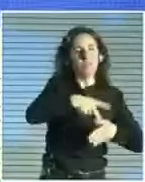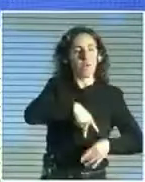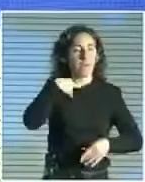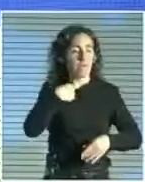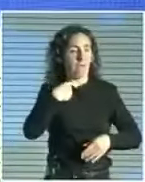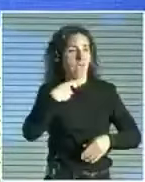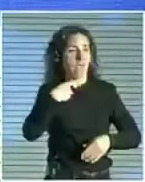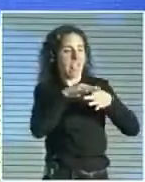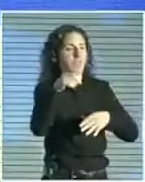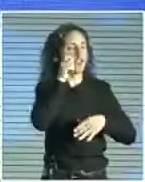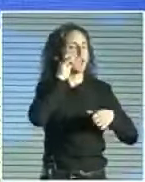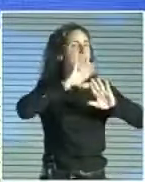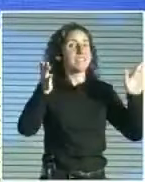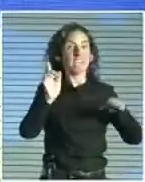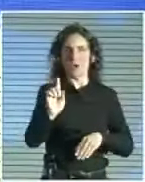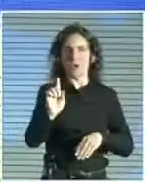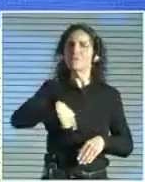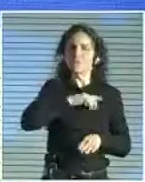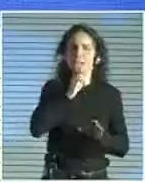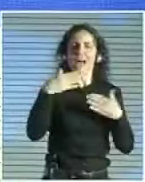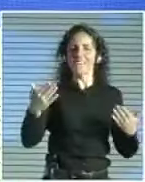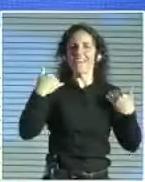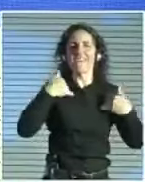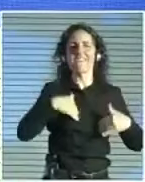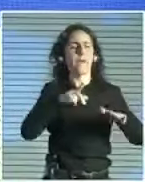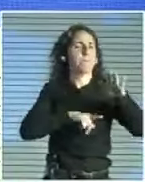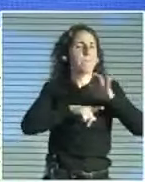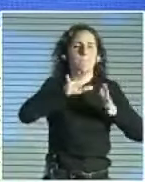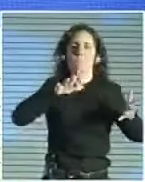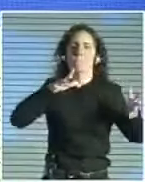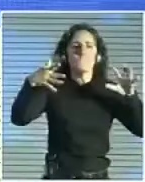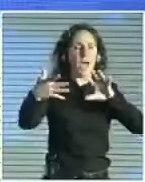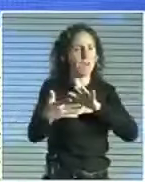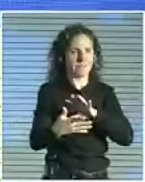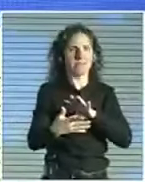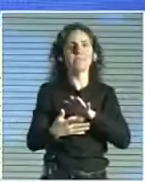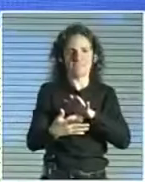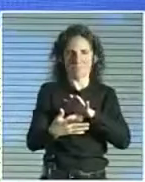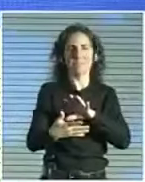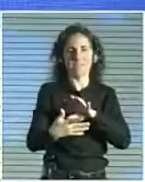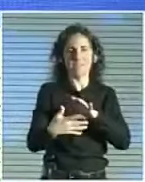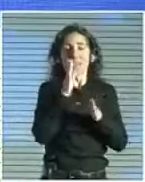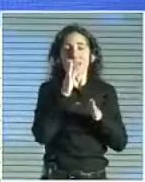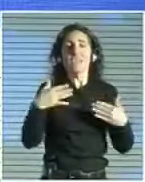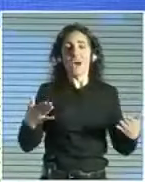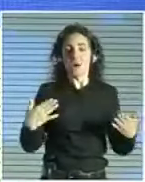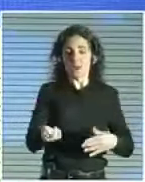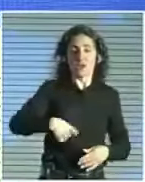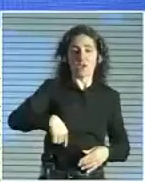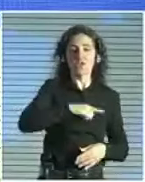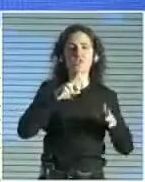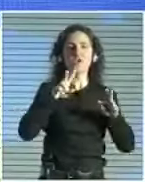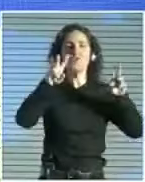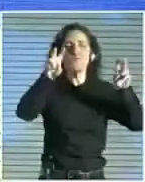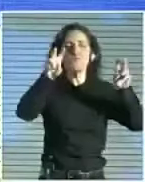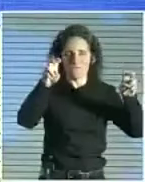evolved into getting we have basically 9 segments for tourism that we feel that Guanajuato is